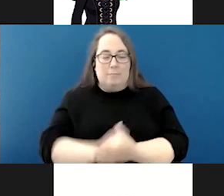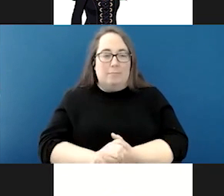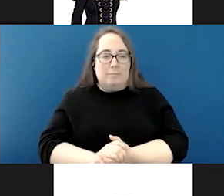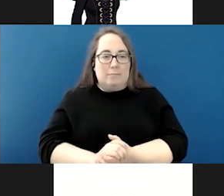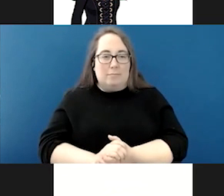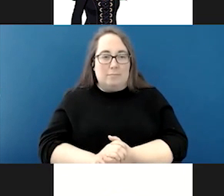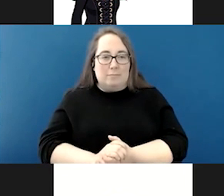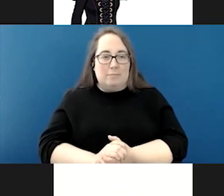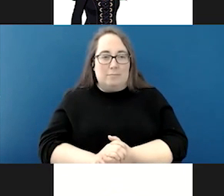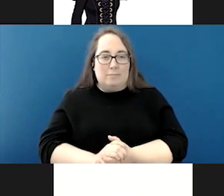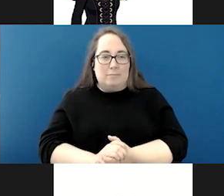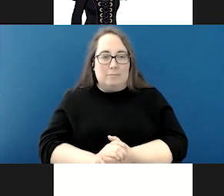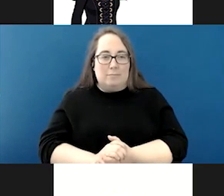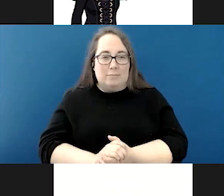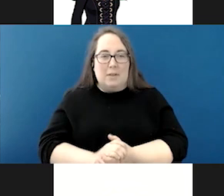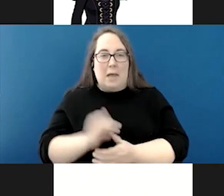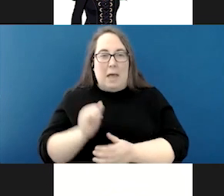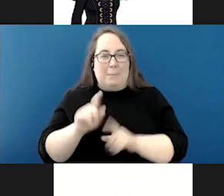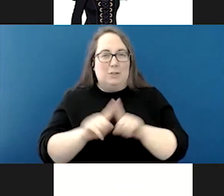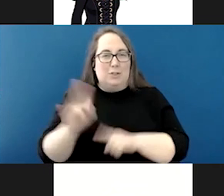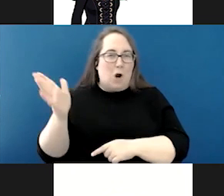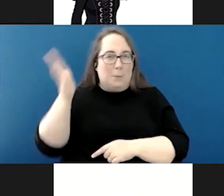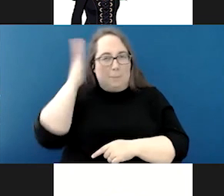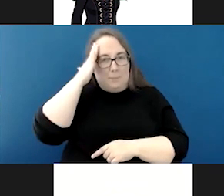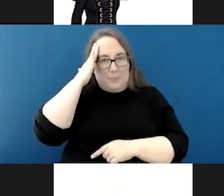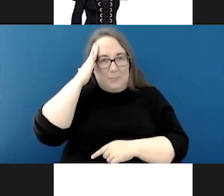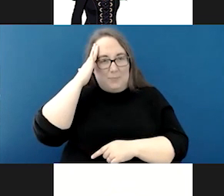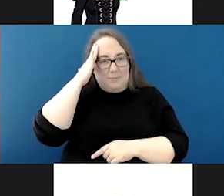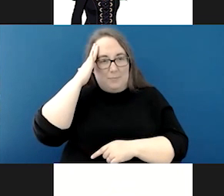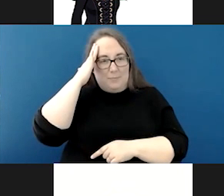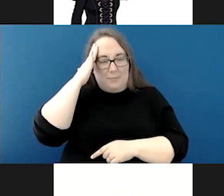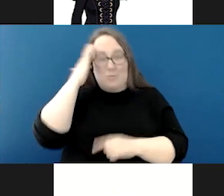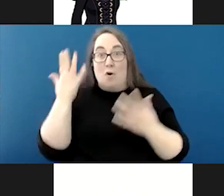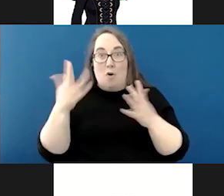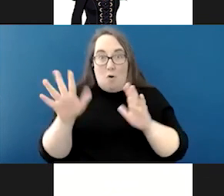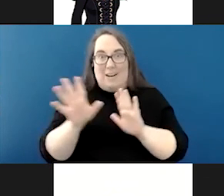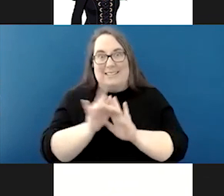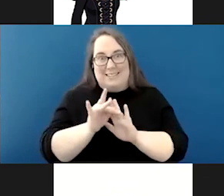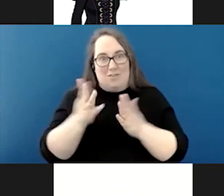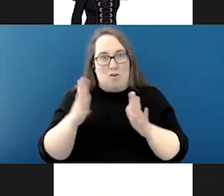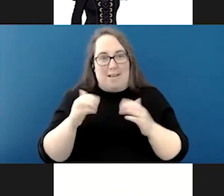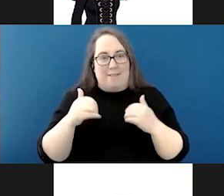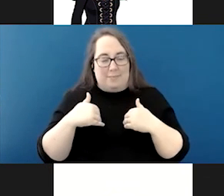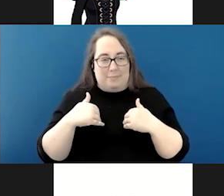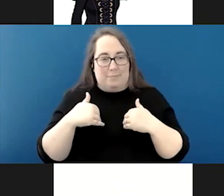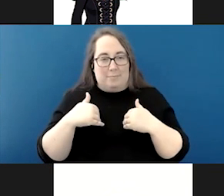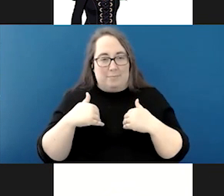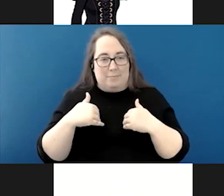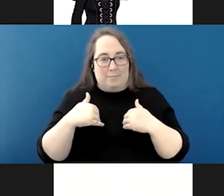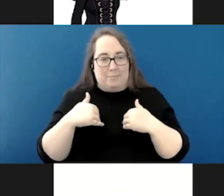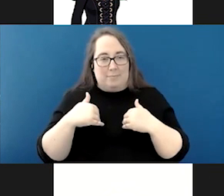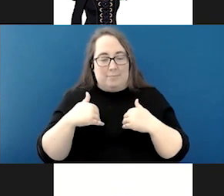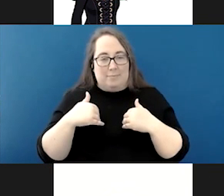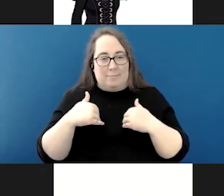I think I'm just gonna add this star. It happens to have adhesive on it. So all I have to do is just stick it on.